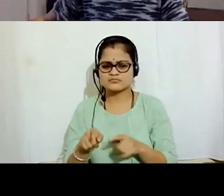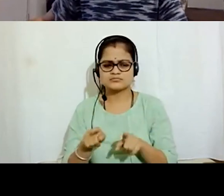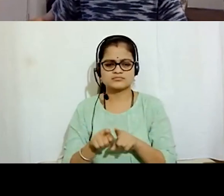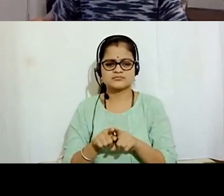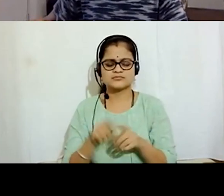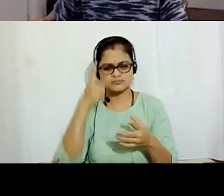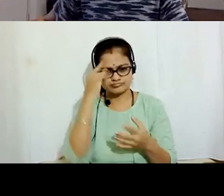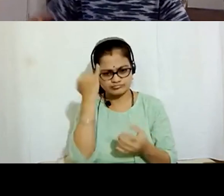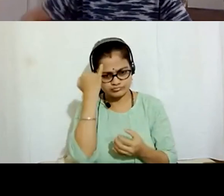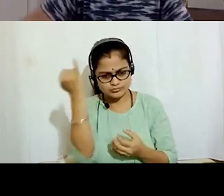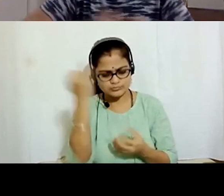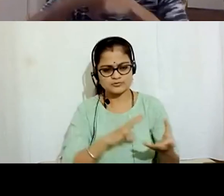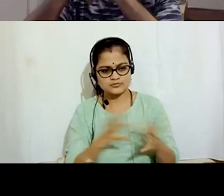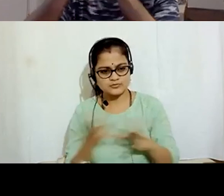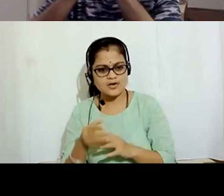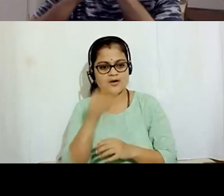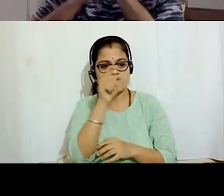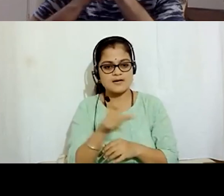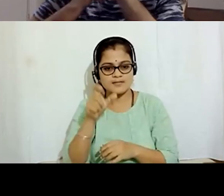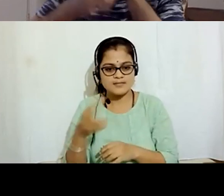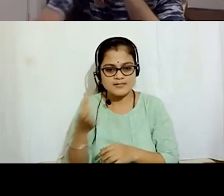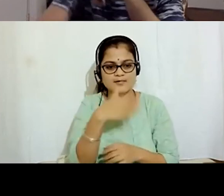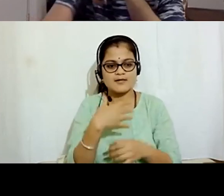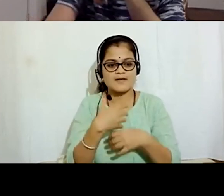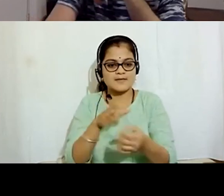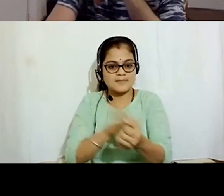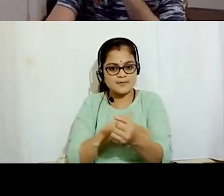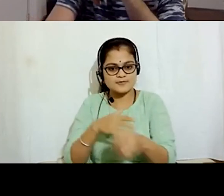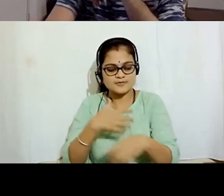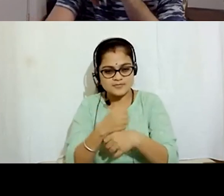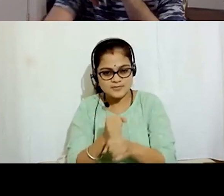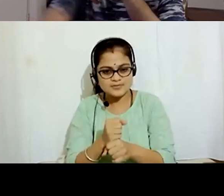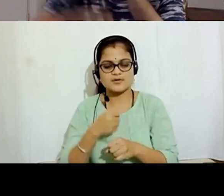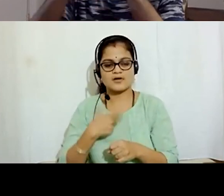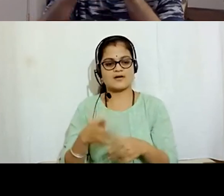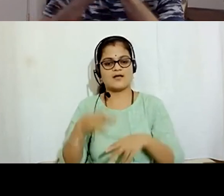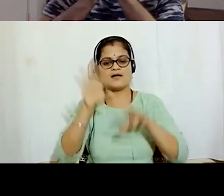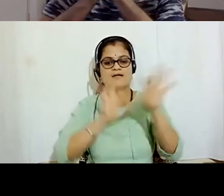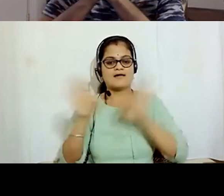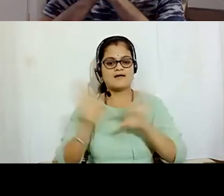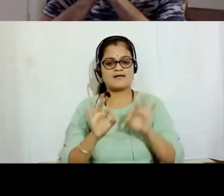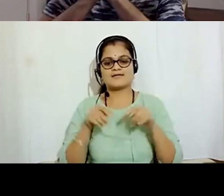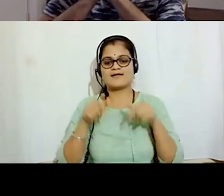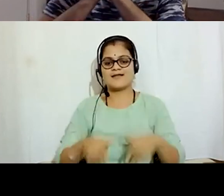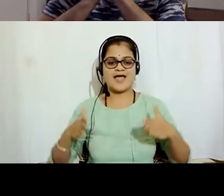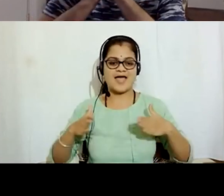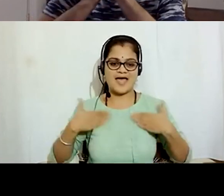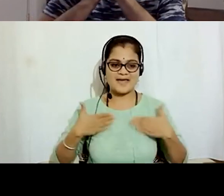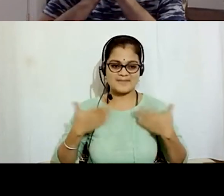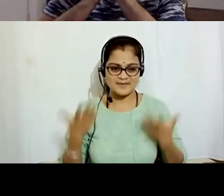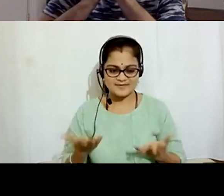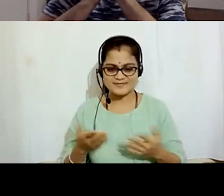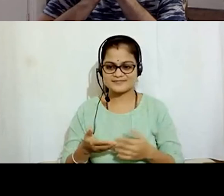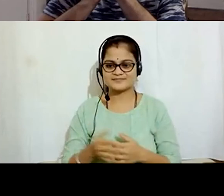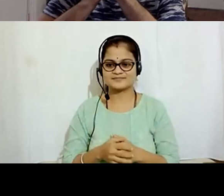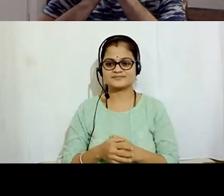creative producers here that we were able to choose. And I'm super happy with everything, especially happy with